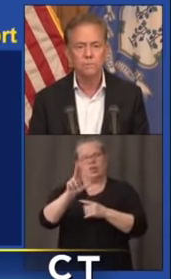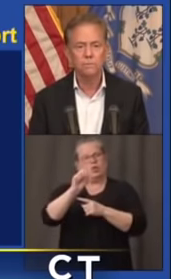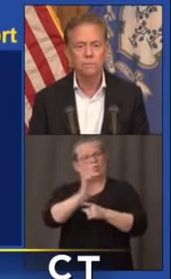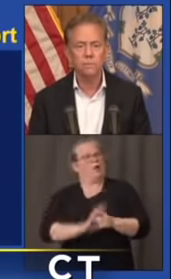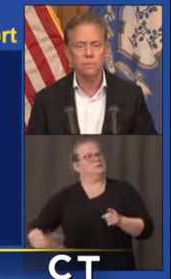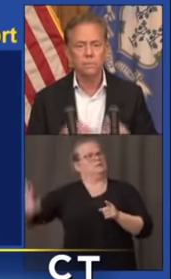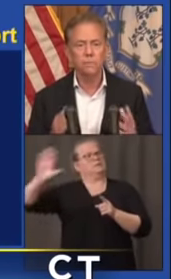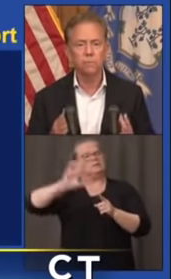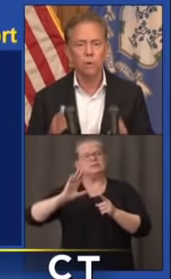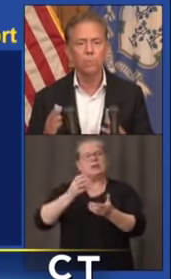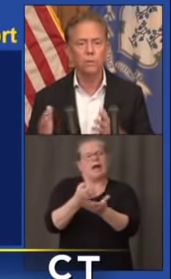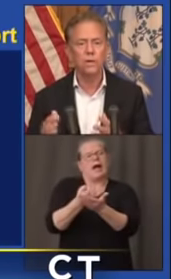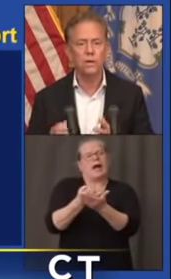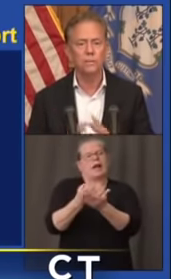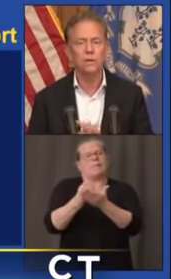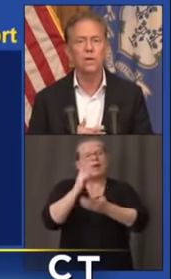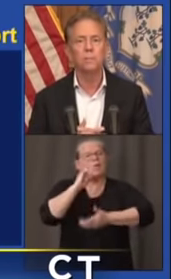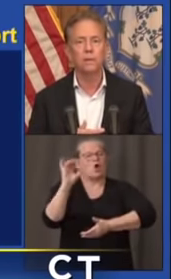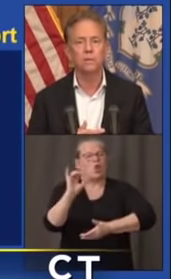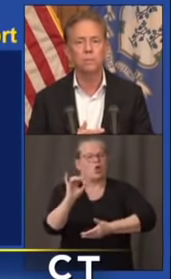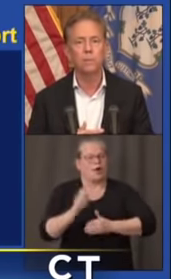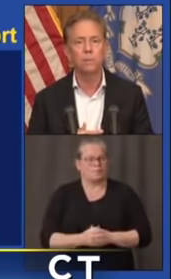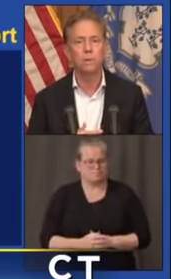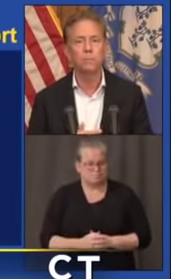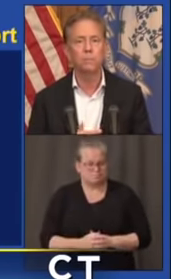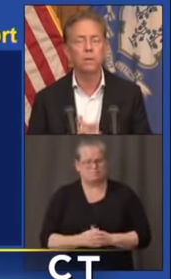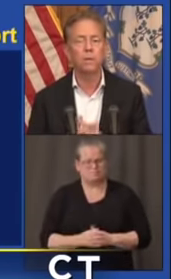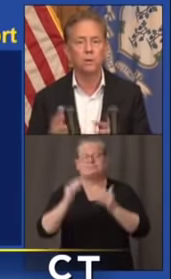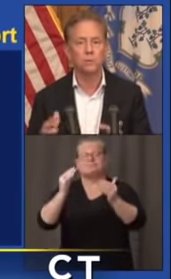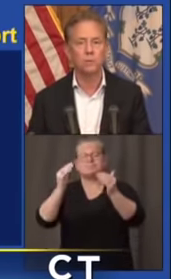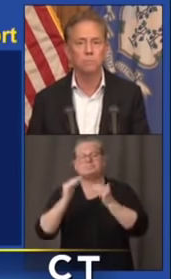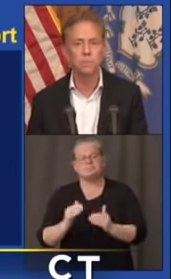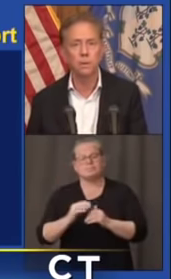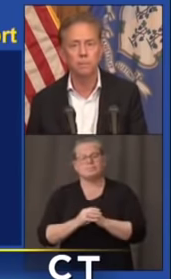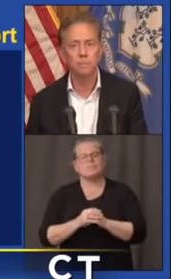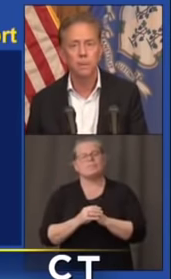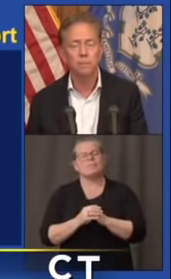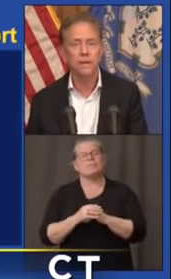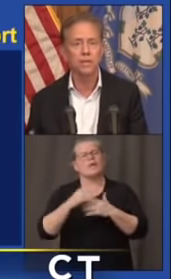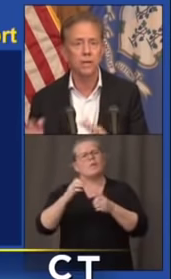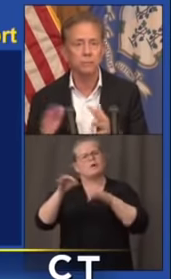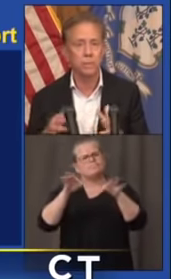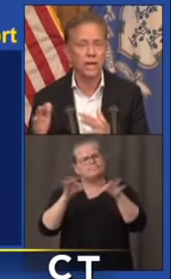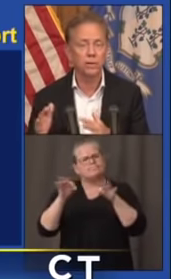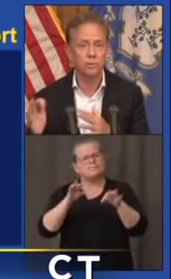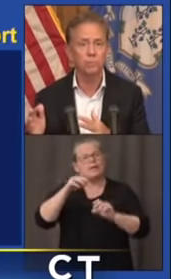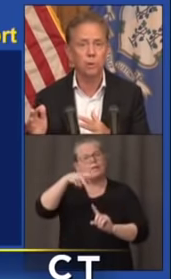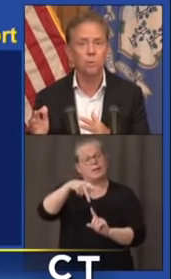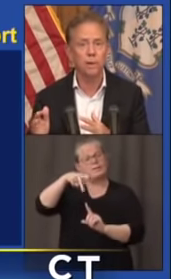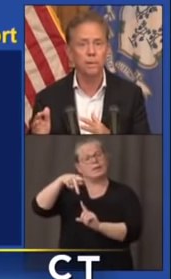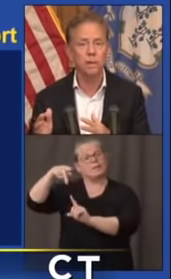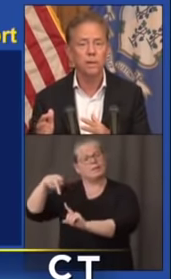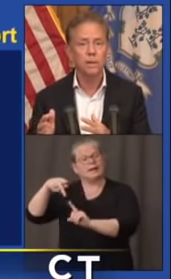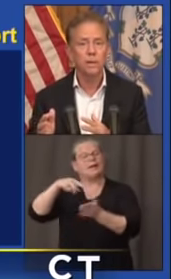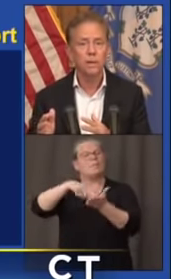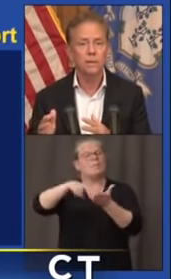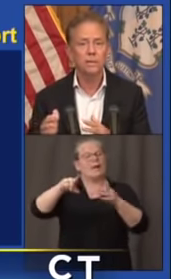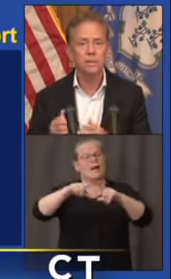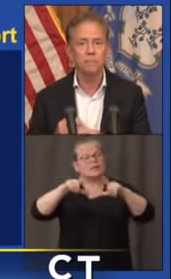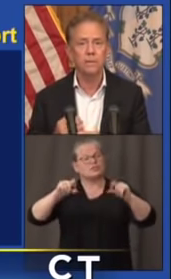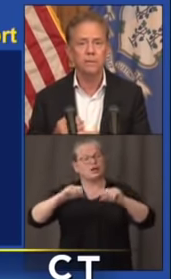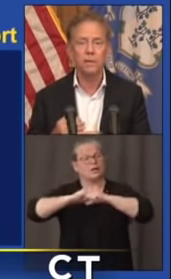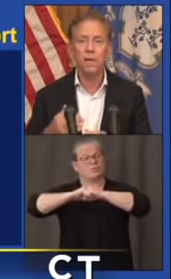of, one more time, I'll tell you about the PPP loans, the Paycheck Protection Program.